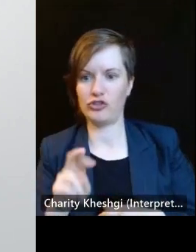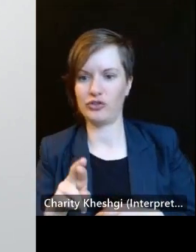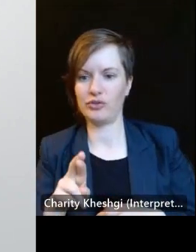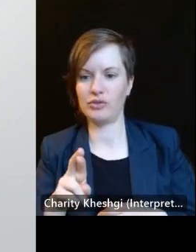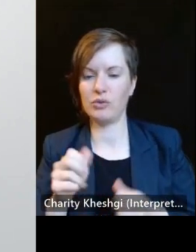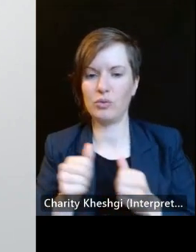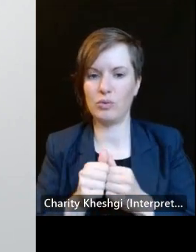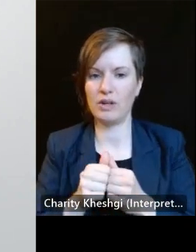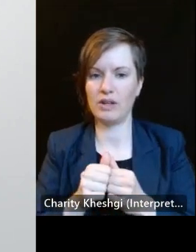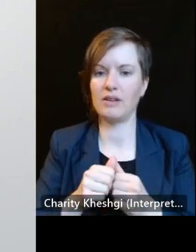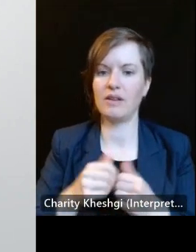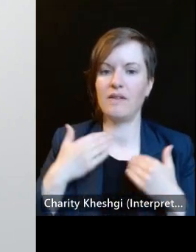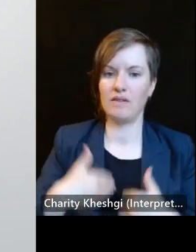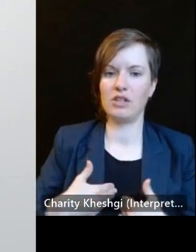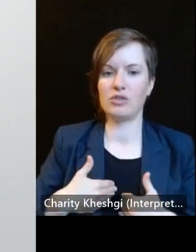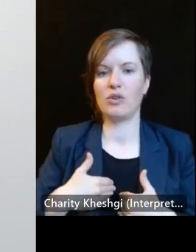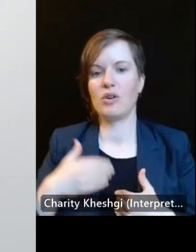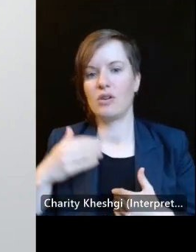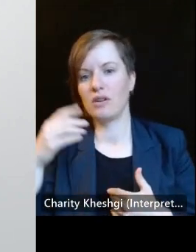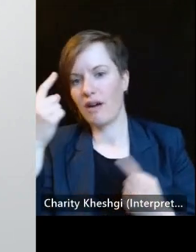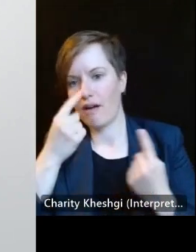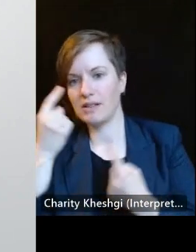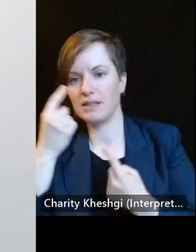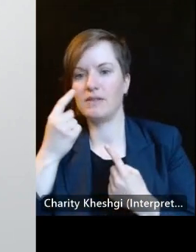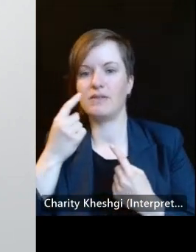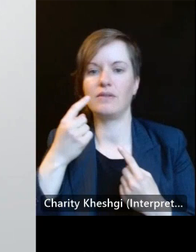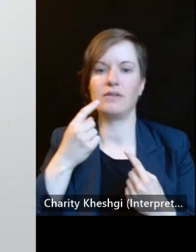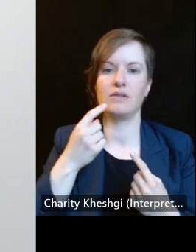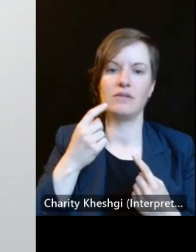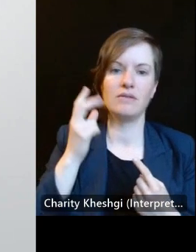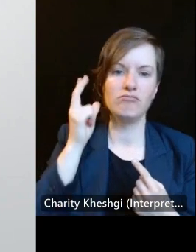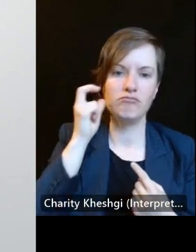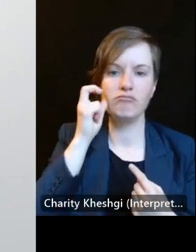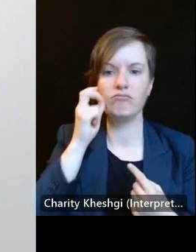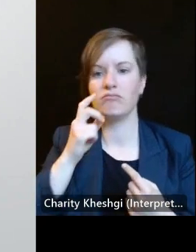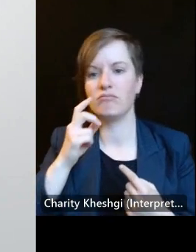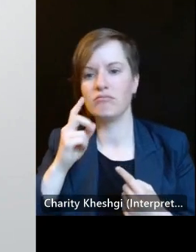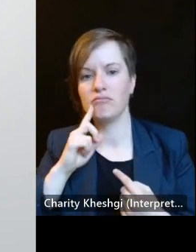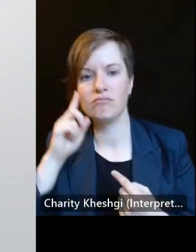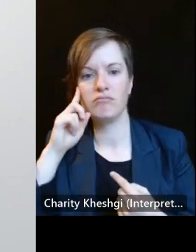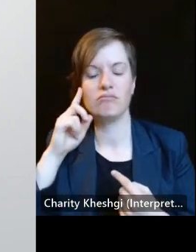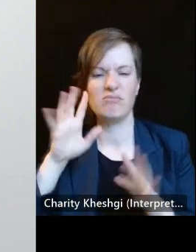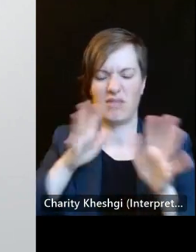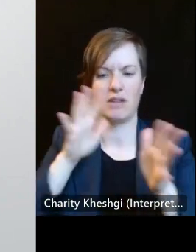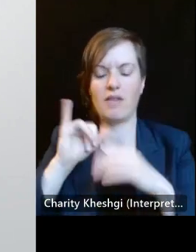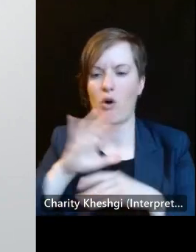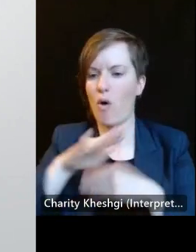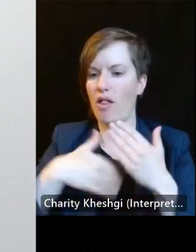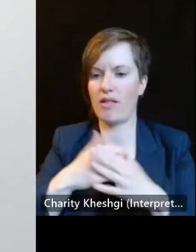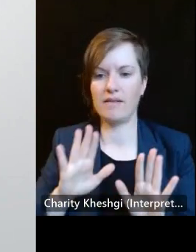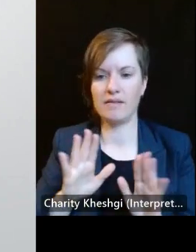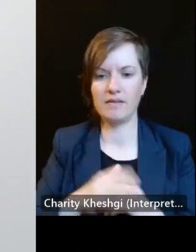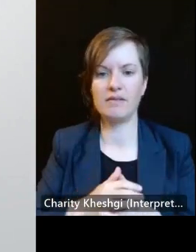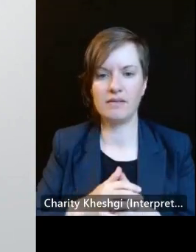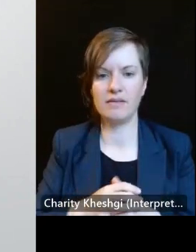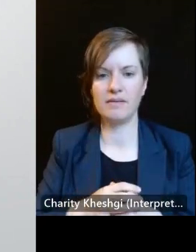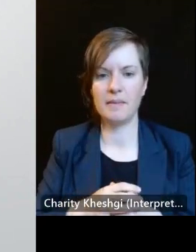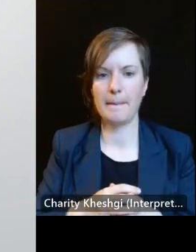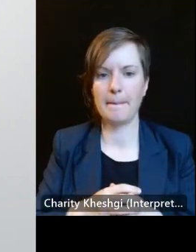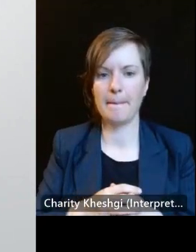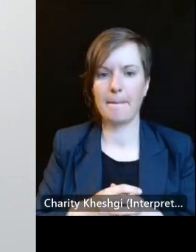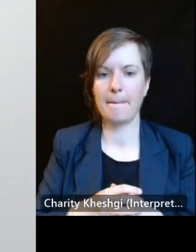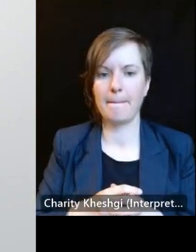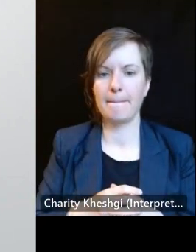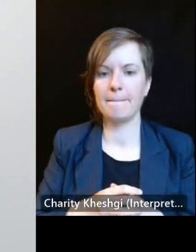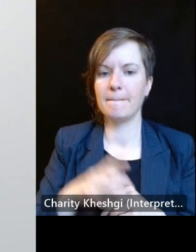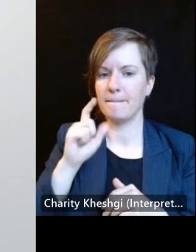And also a process in place which includes accessible transportation available to those with mobility